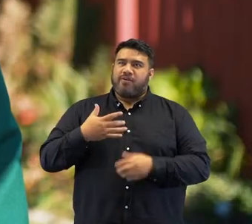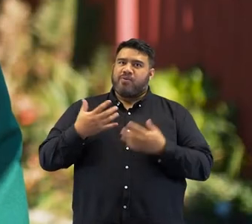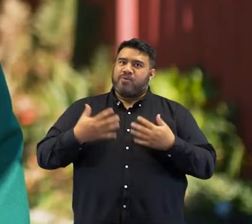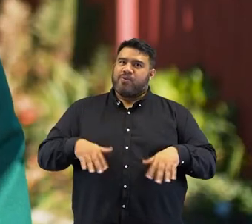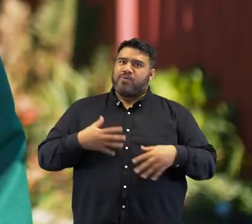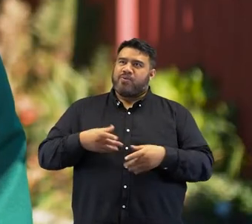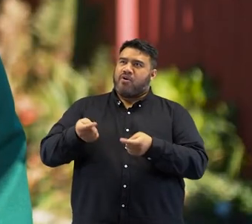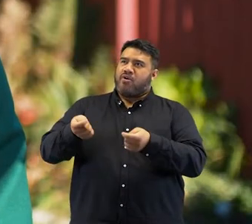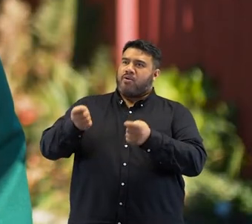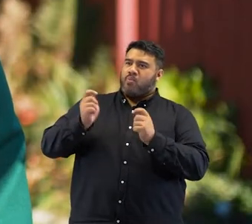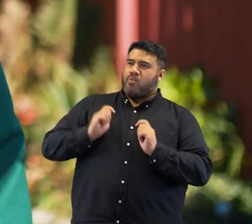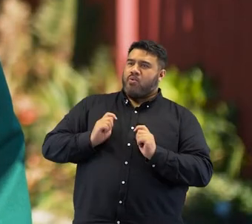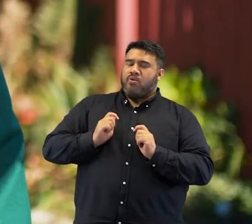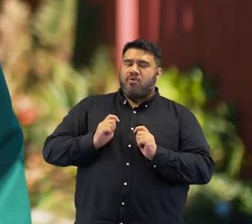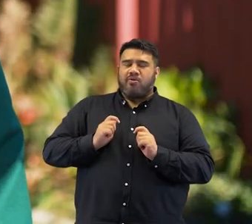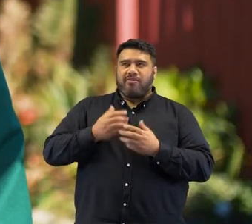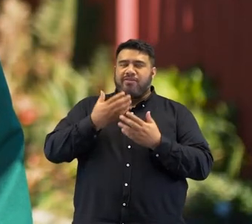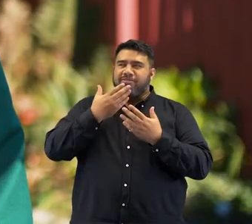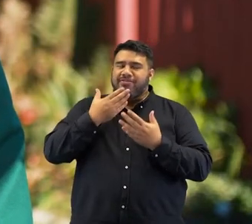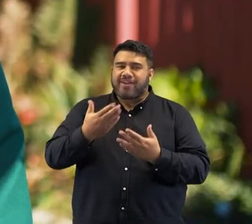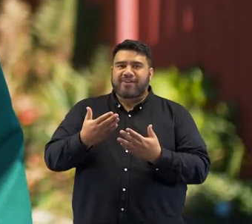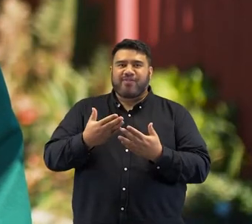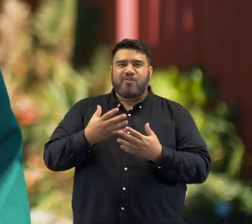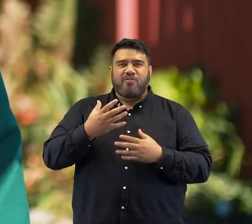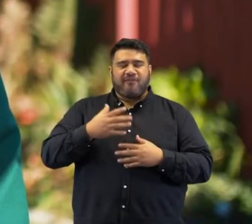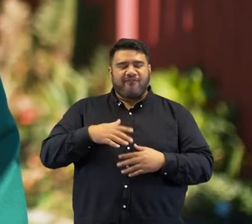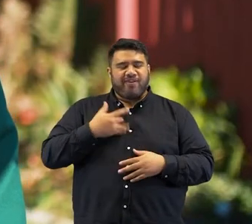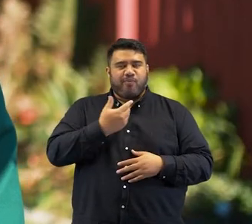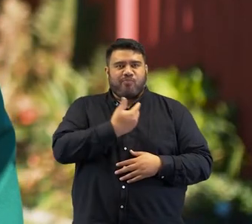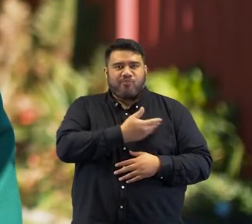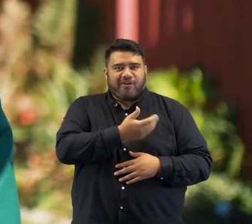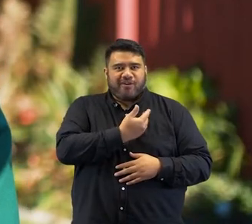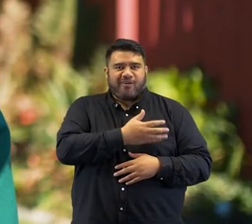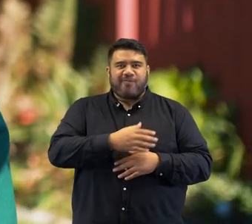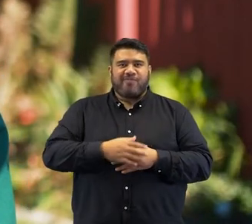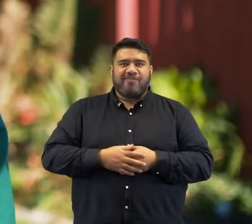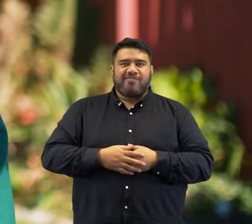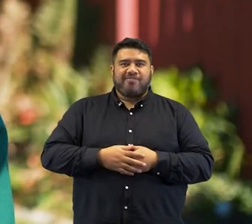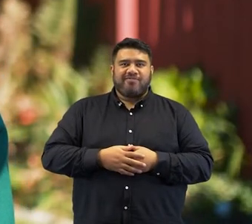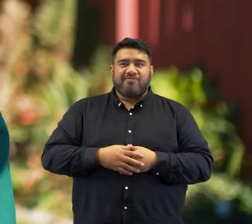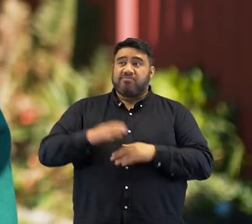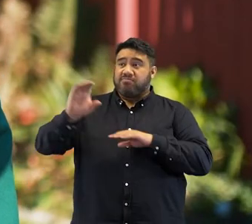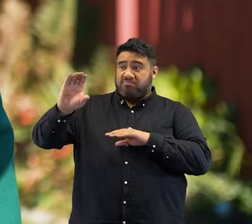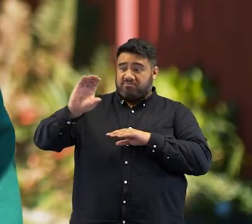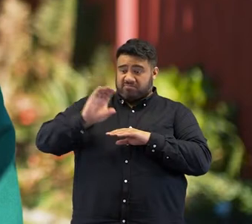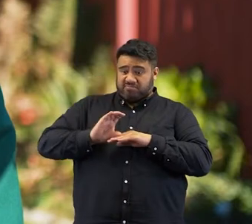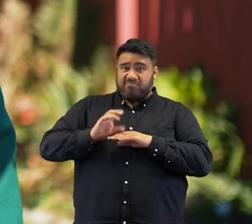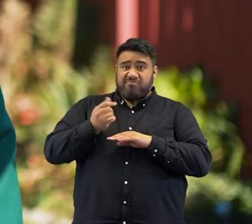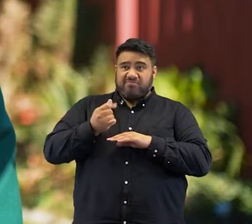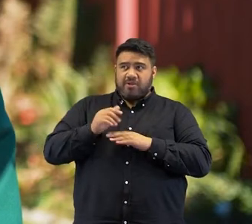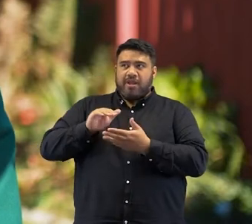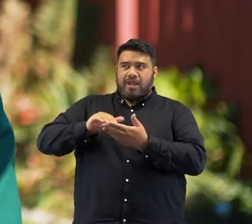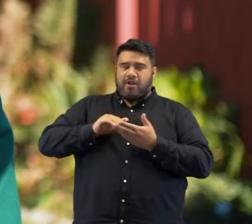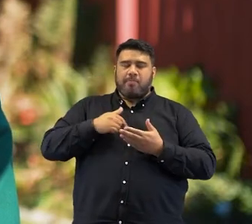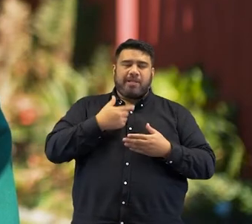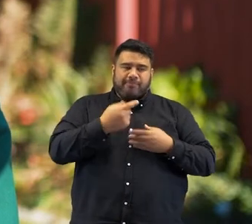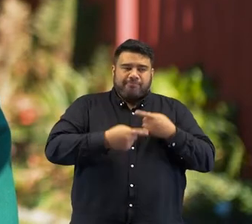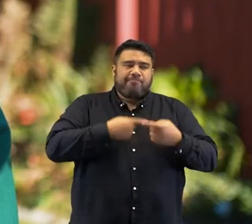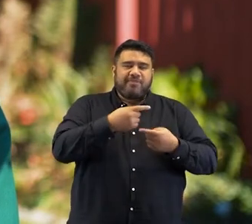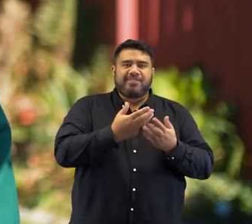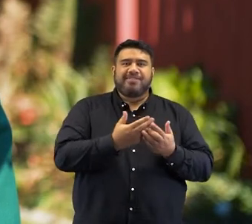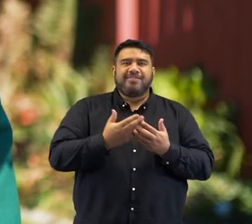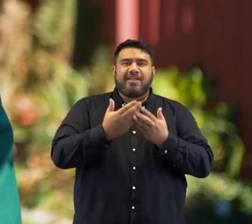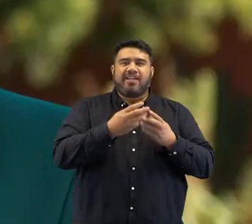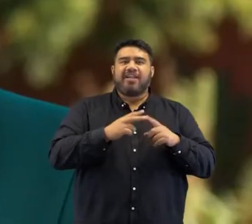I feel very honoured to be accepting this award. Thank you. I'm very grateful for the opportunity that it gives me to continue my passion of